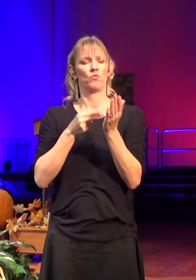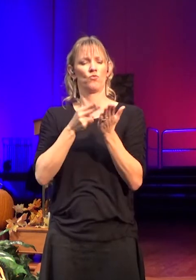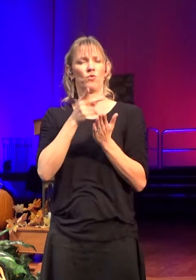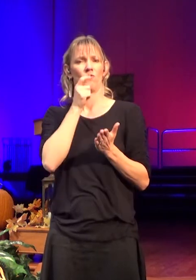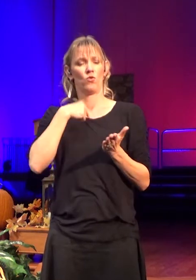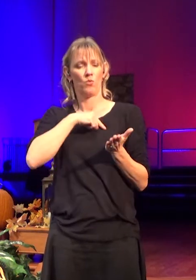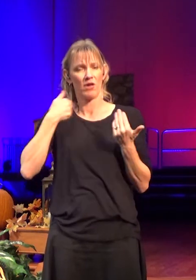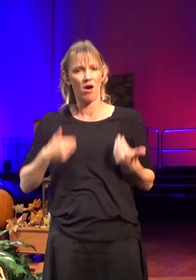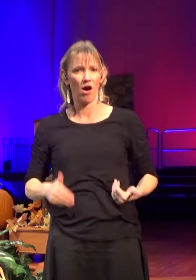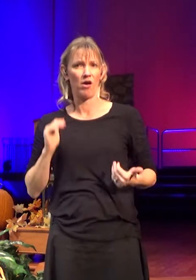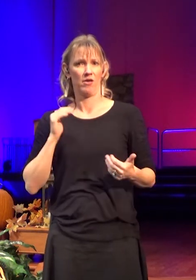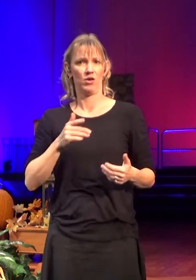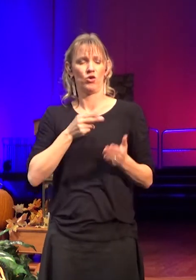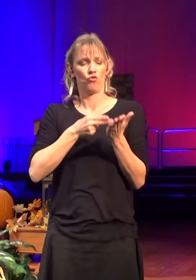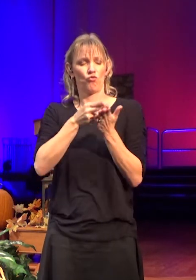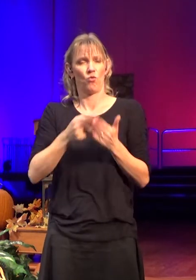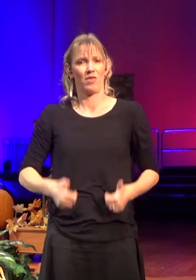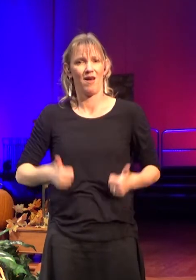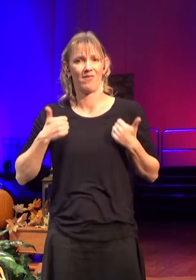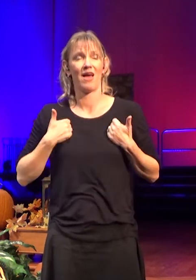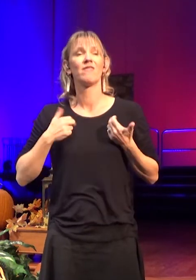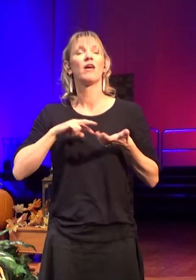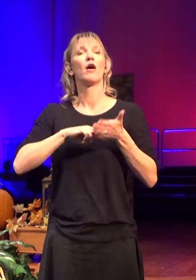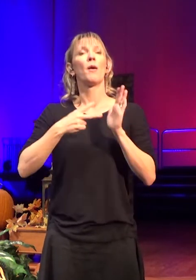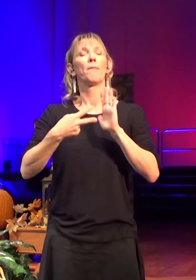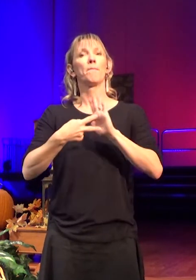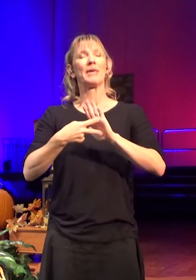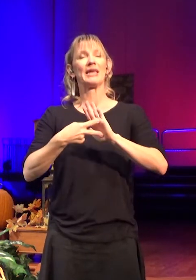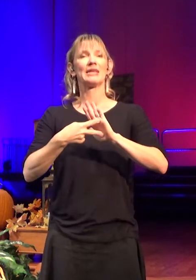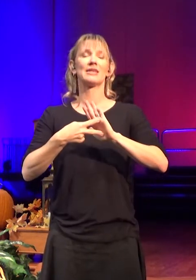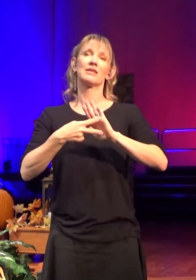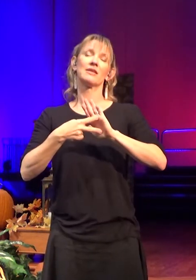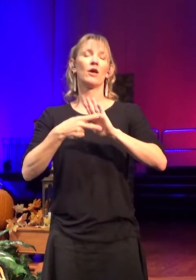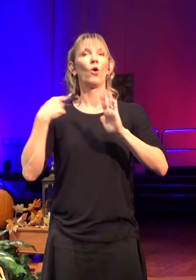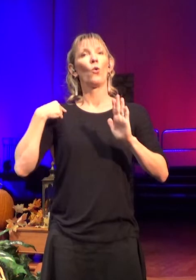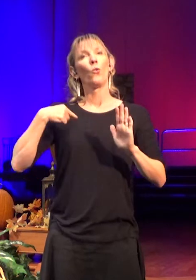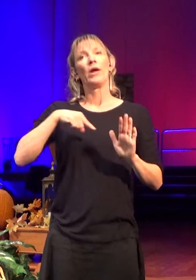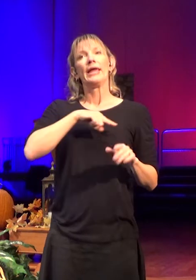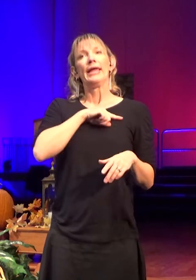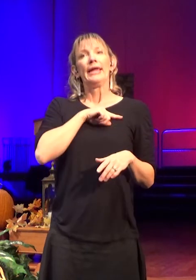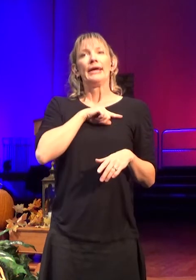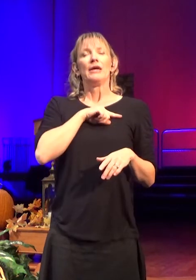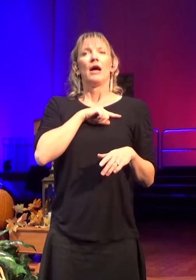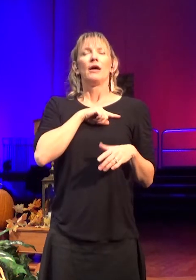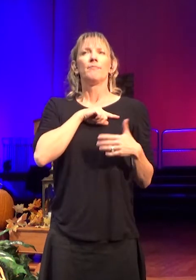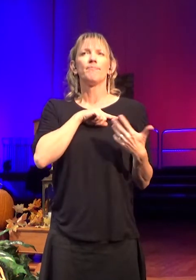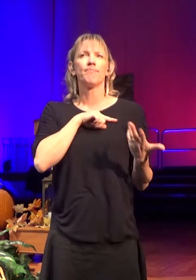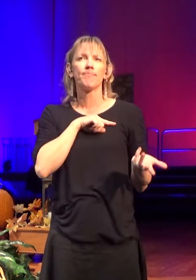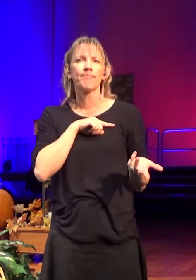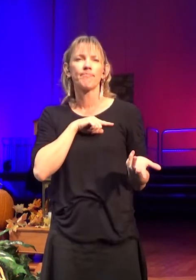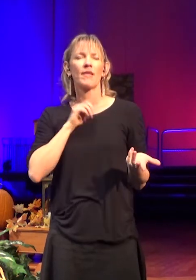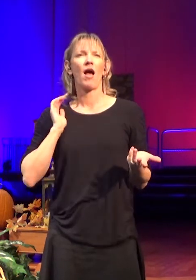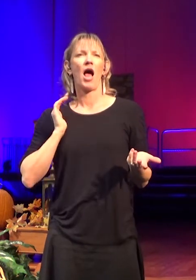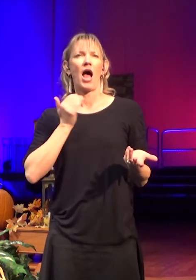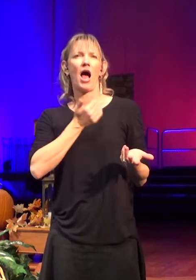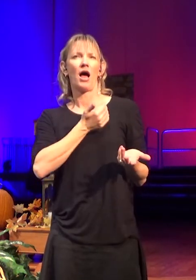about the truth of who we are and the truth of life, we start to outgrow the